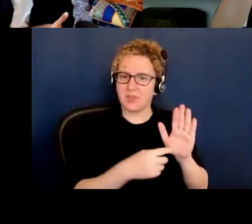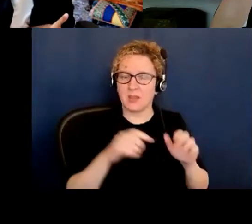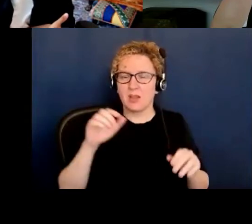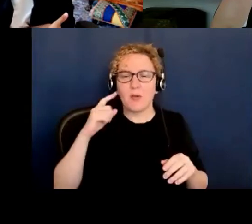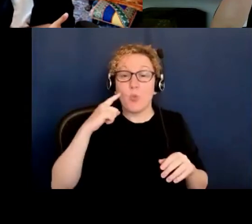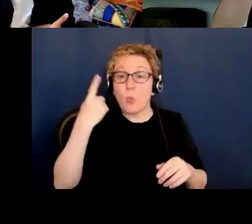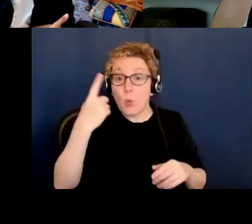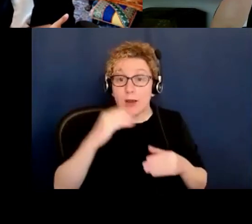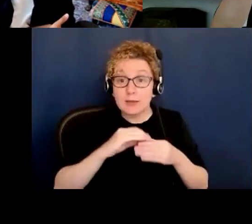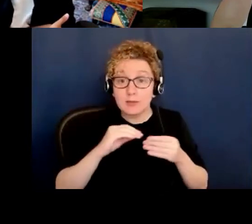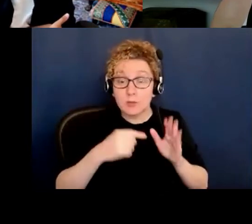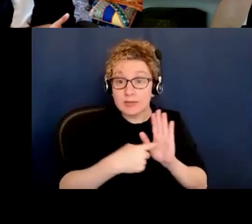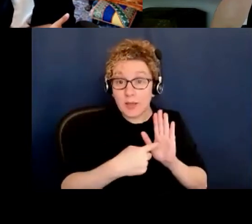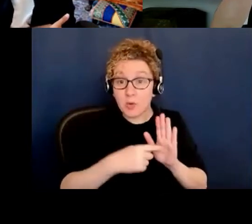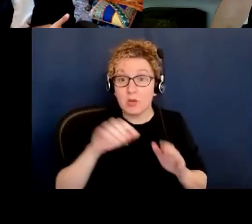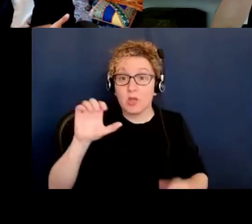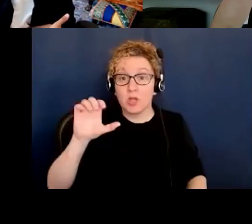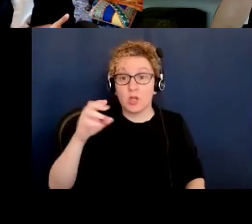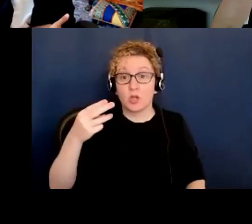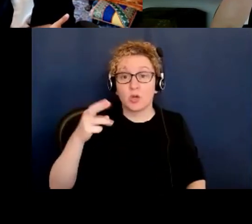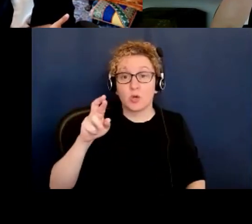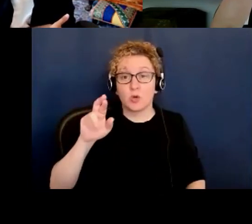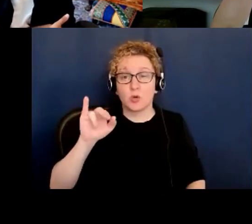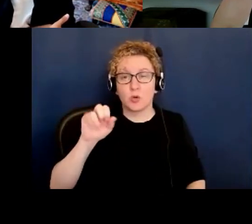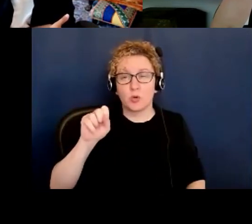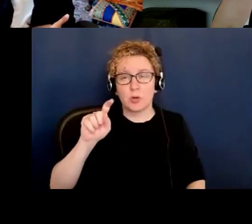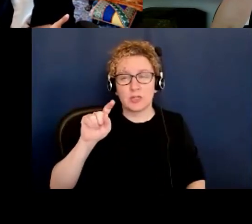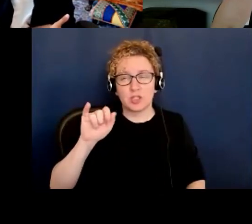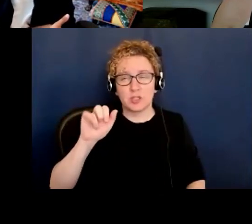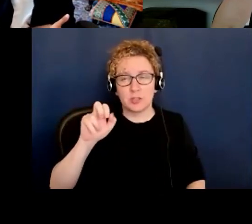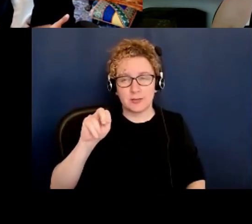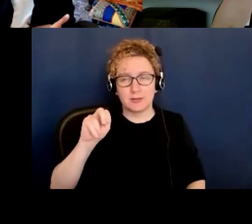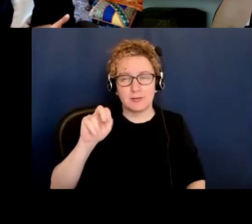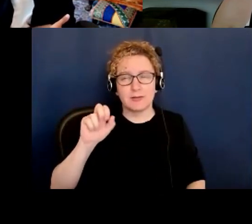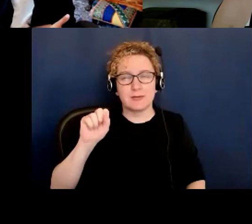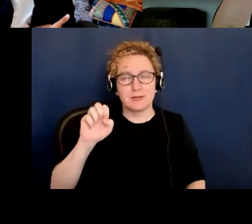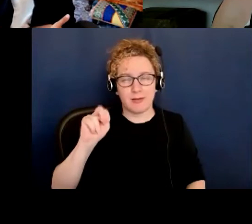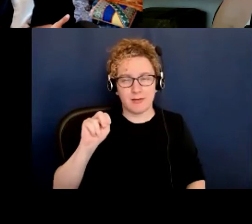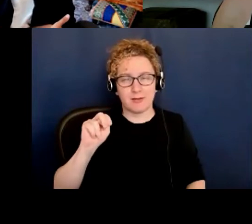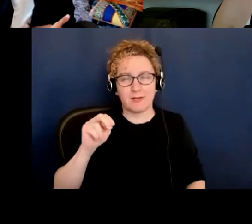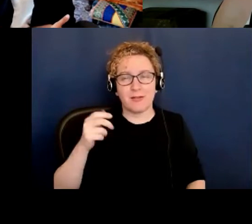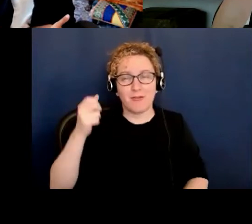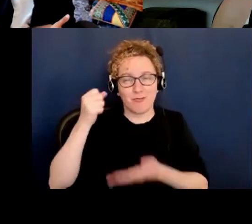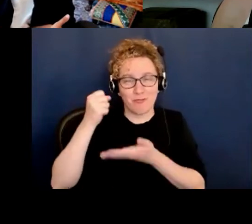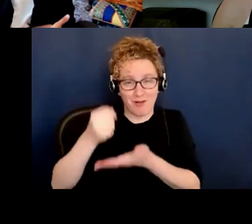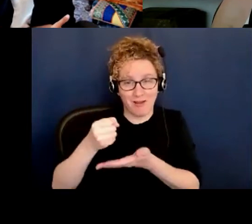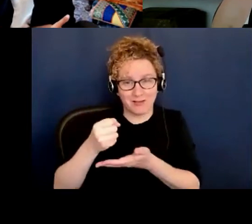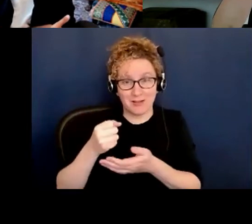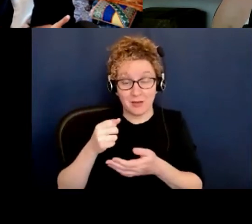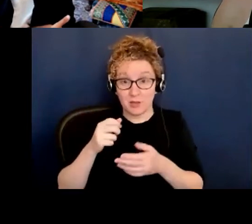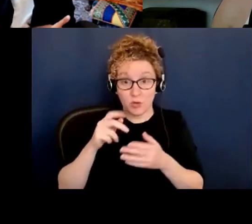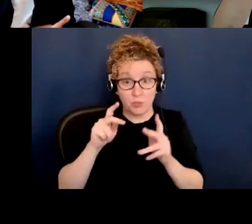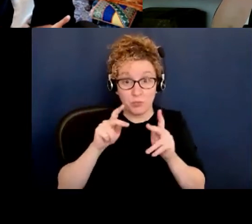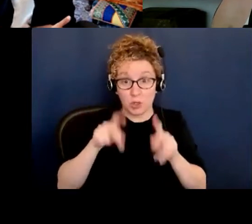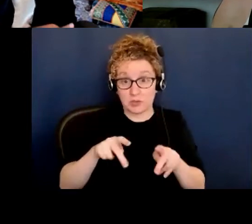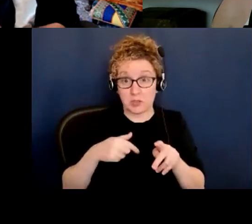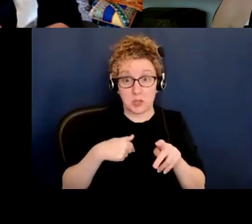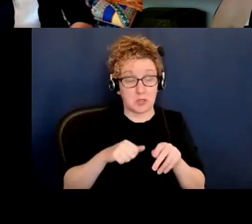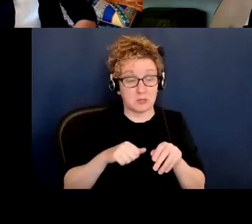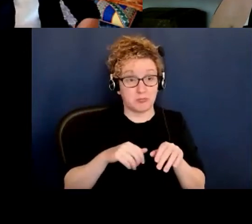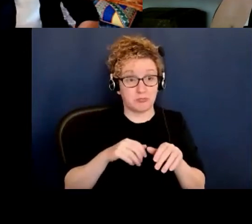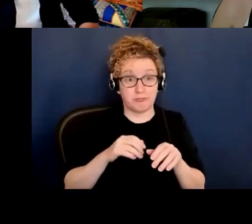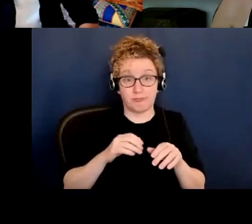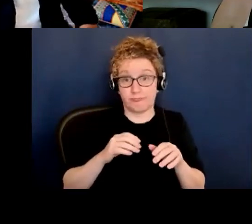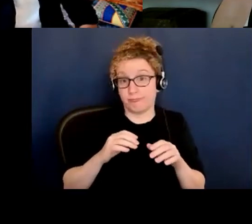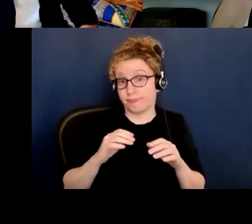which essentially offers funding for somebody to conduct their own project abroad. And we had a person who went to Italy and taught American Sign Language